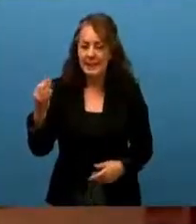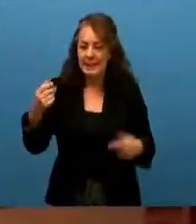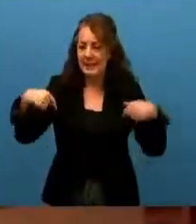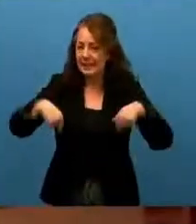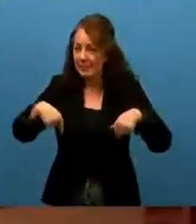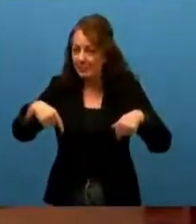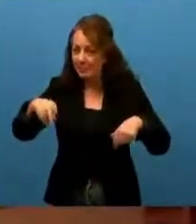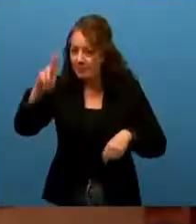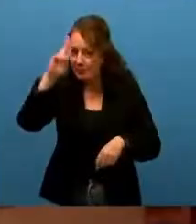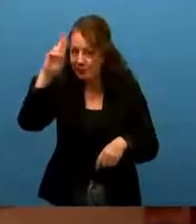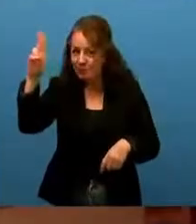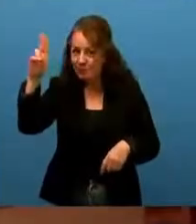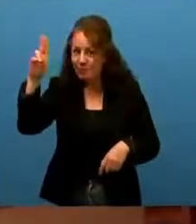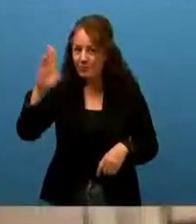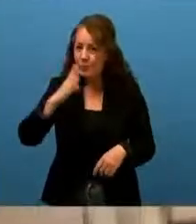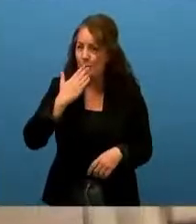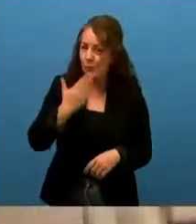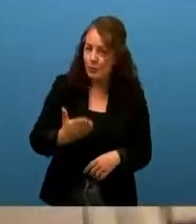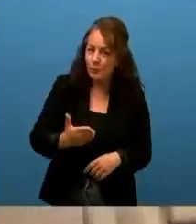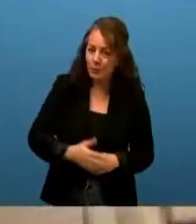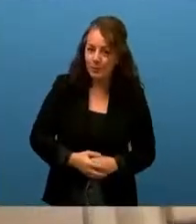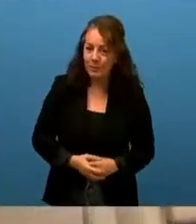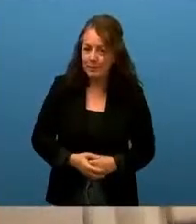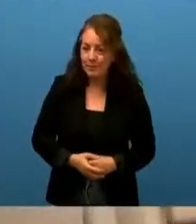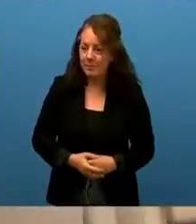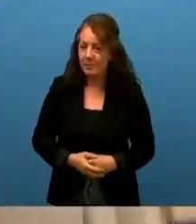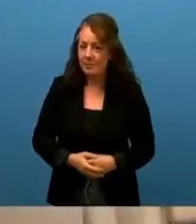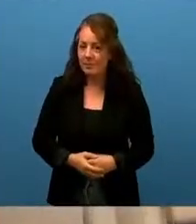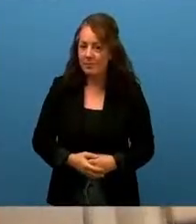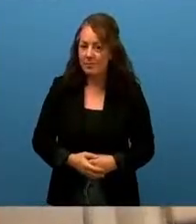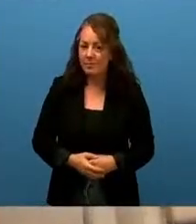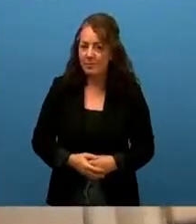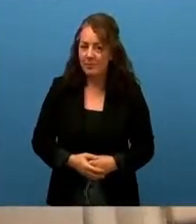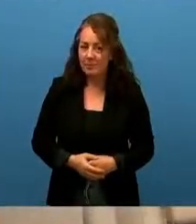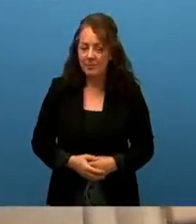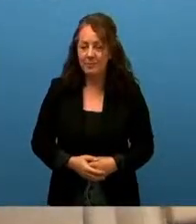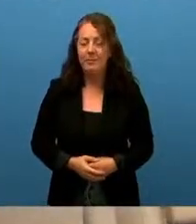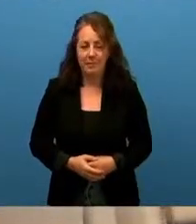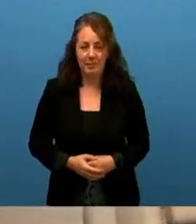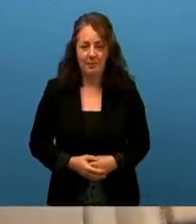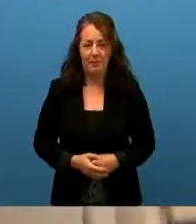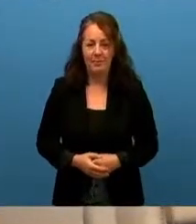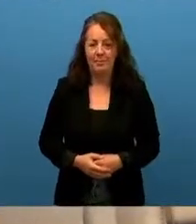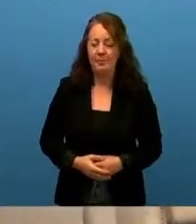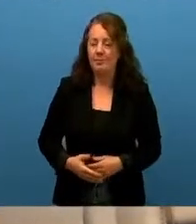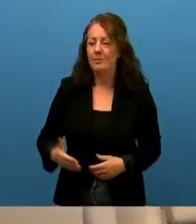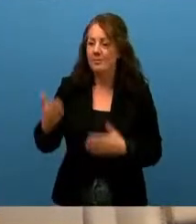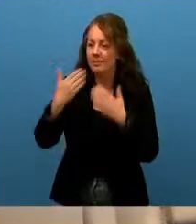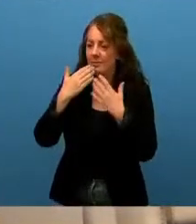Bonjour. Good morning, good afternoon. Merci, Madame la